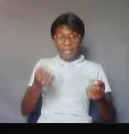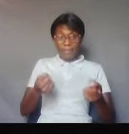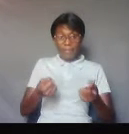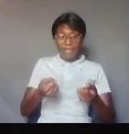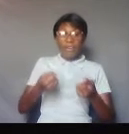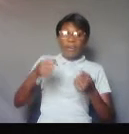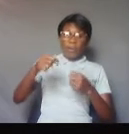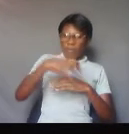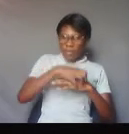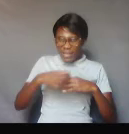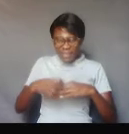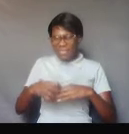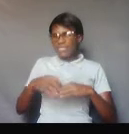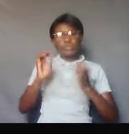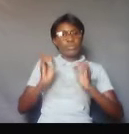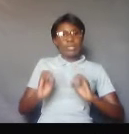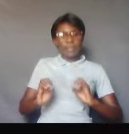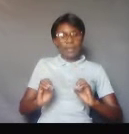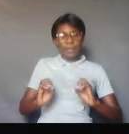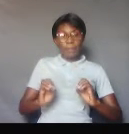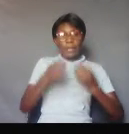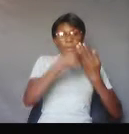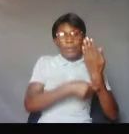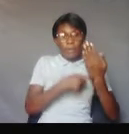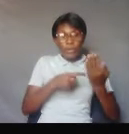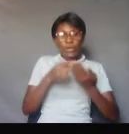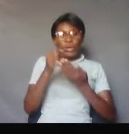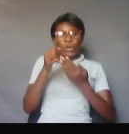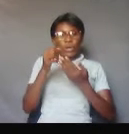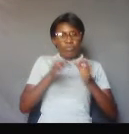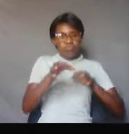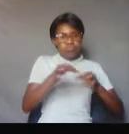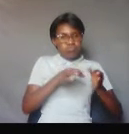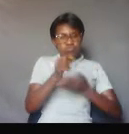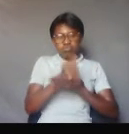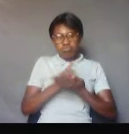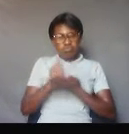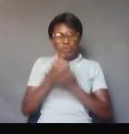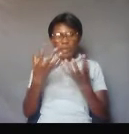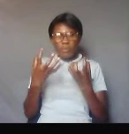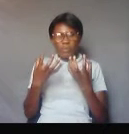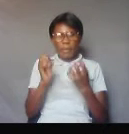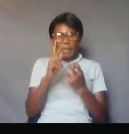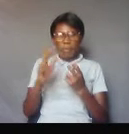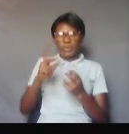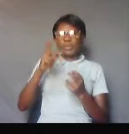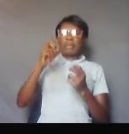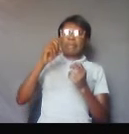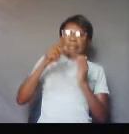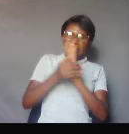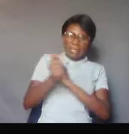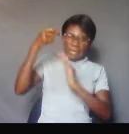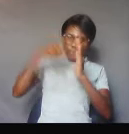a level of critique and critical engagement. We can't just, when I used to be a pastor in my previous